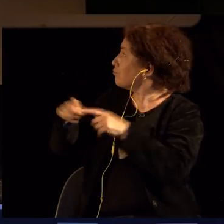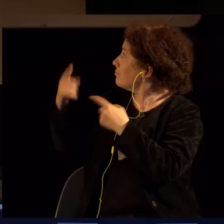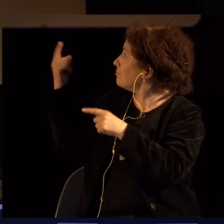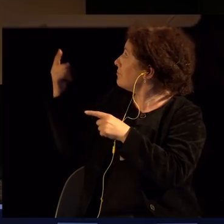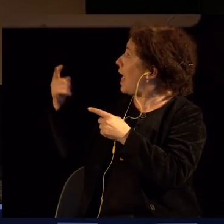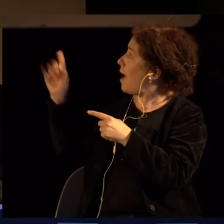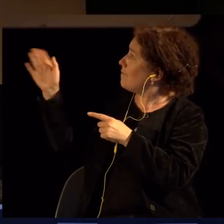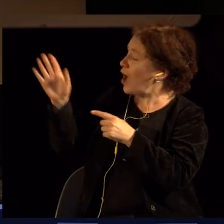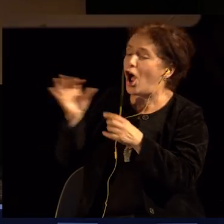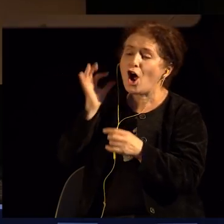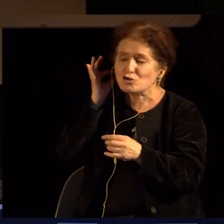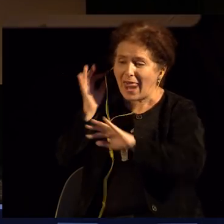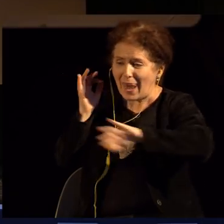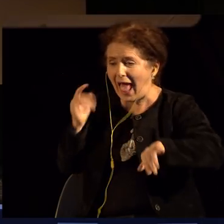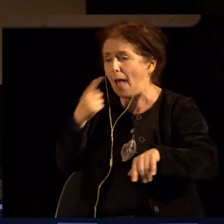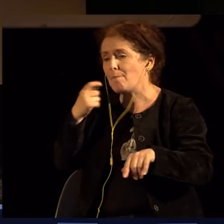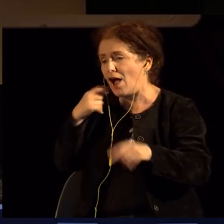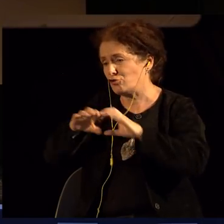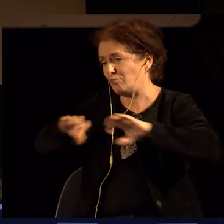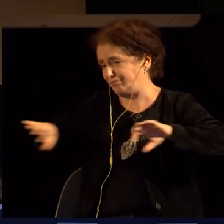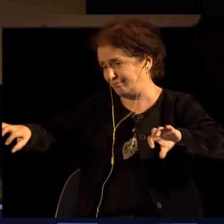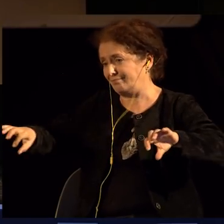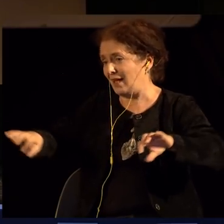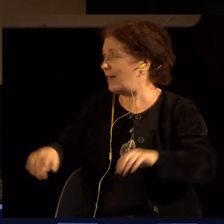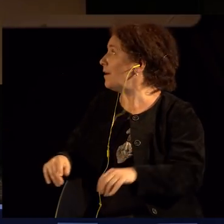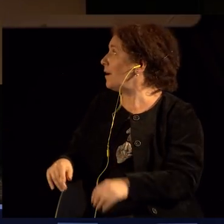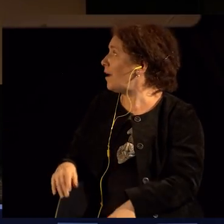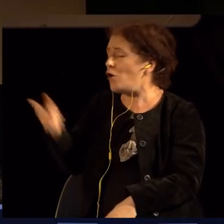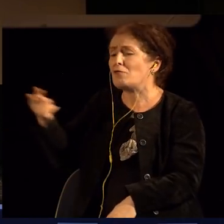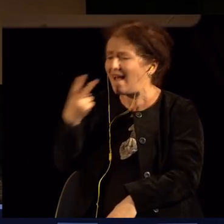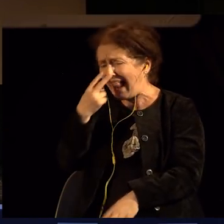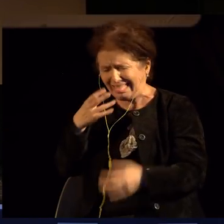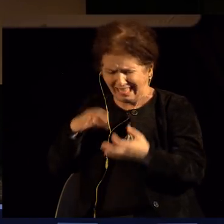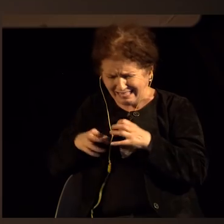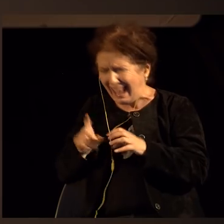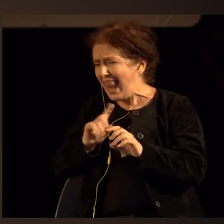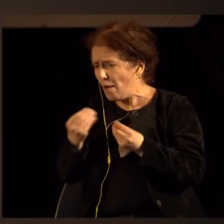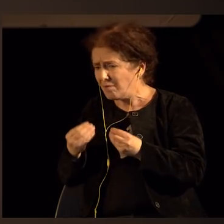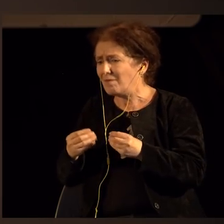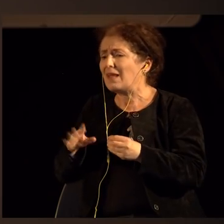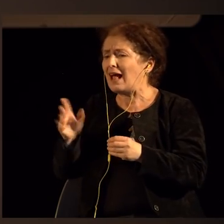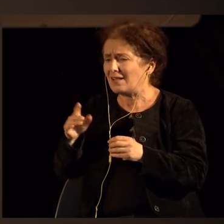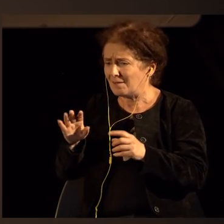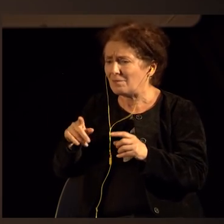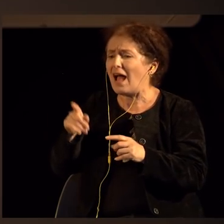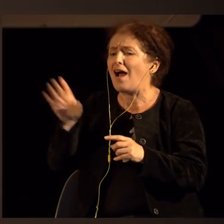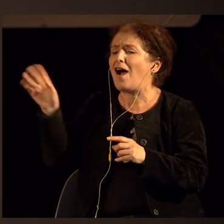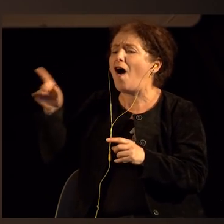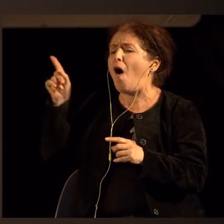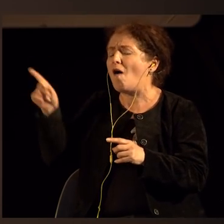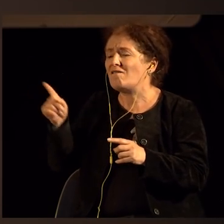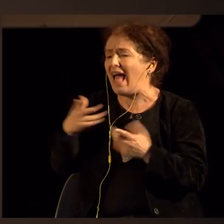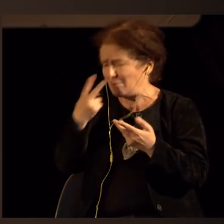So having drawn these, what do we do? We can talk about what parts are sensitive, how you could touch them, what might